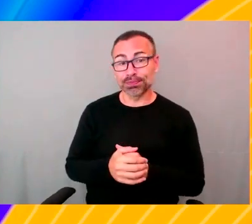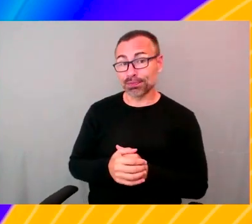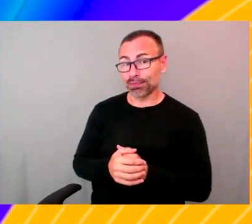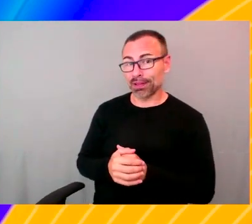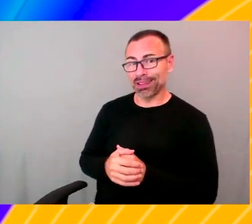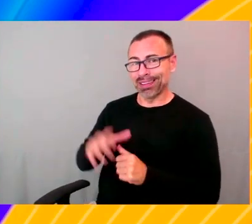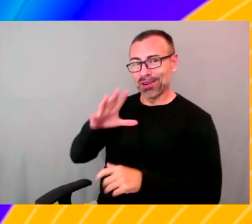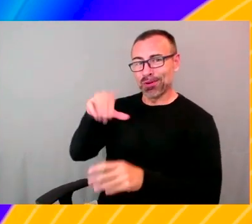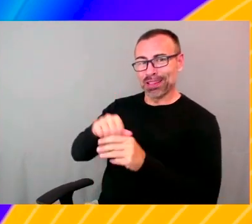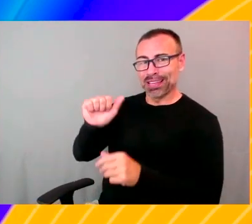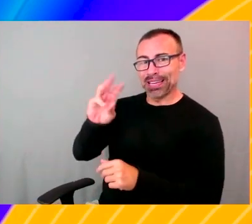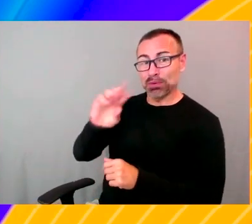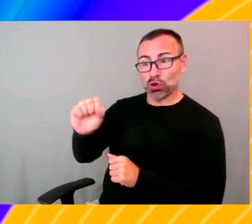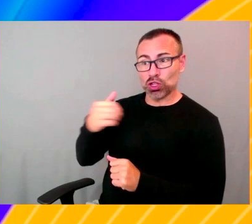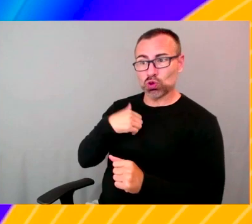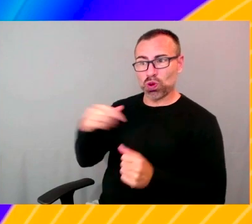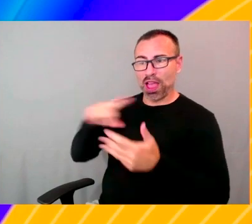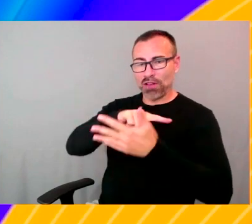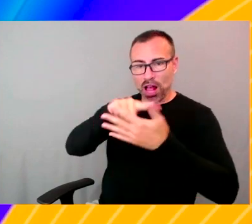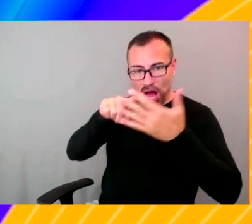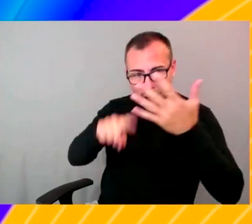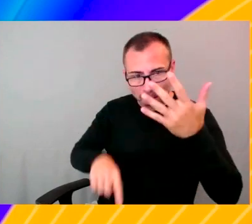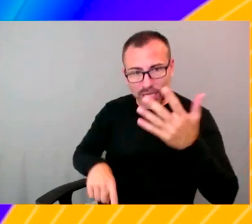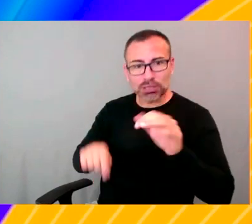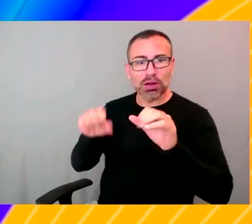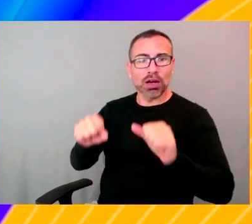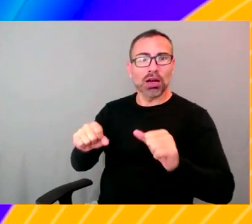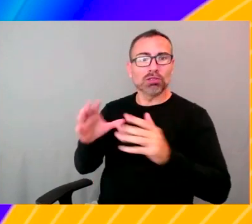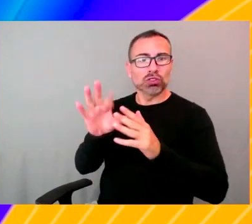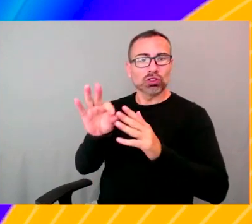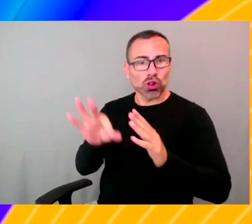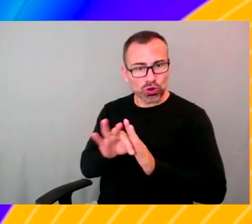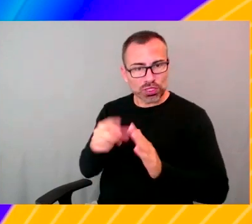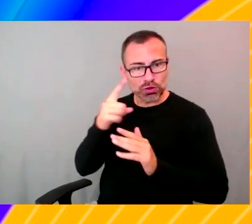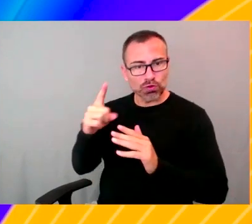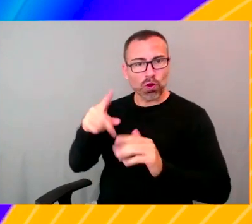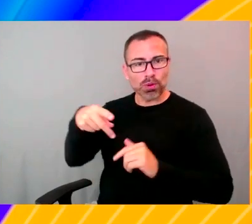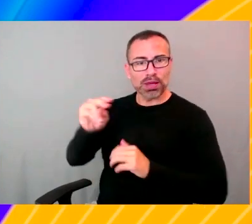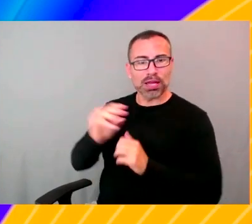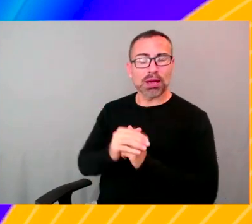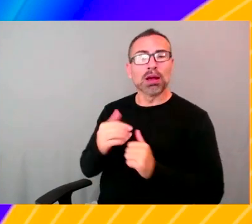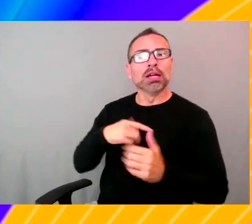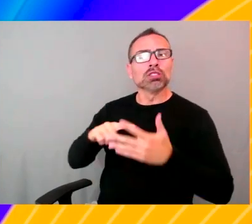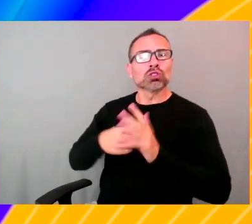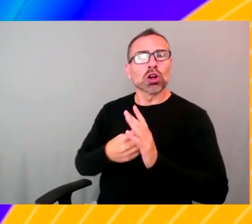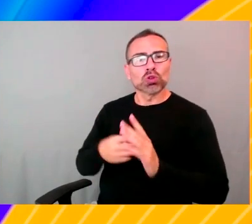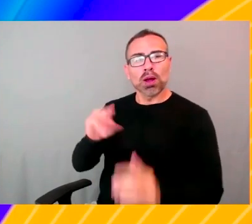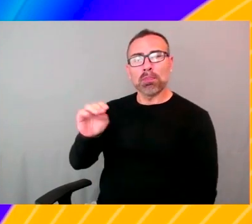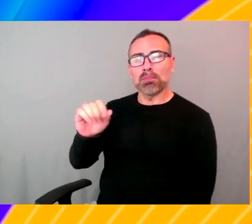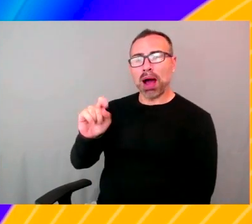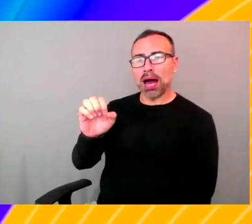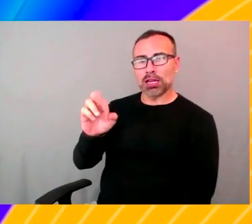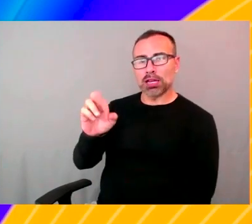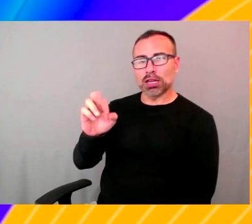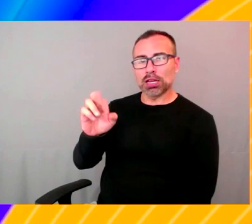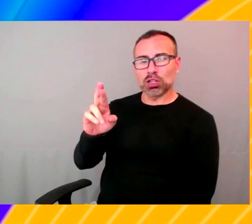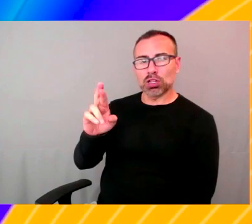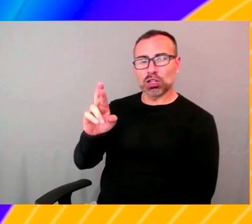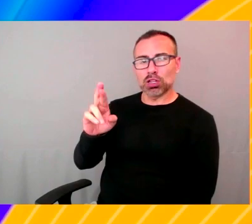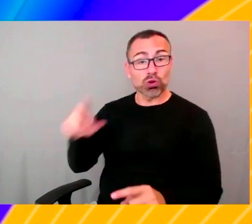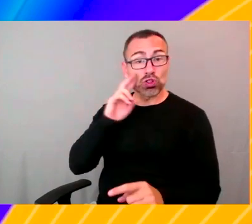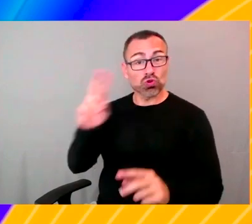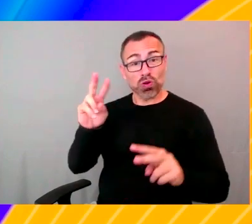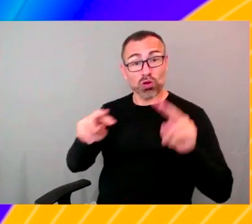predictive maintenance. It really starts with Amazon Monitron. This is an end-to-end machine learning-powered predictive maintenance solution. And